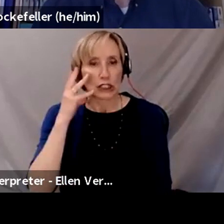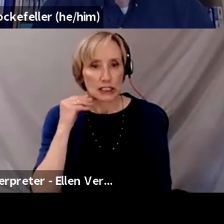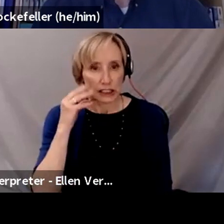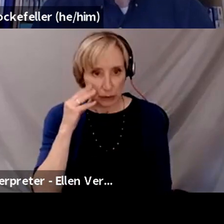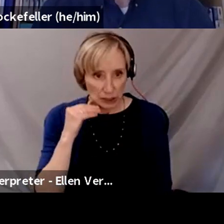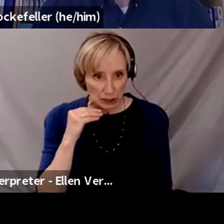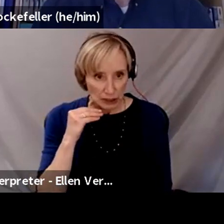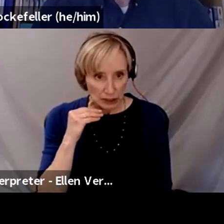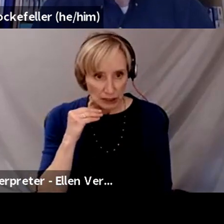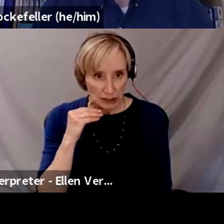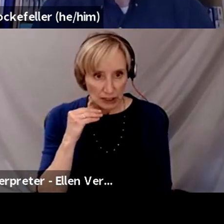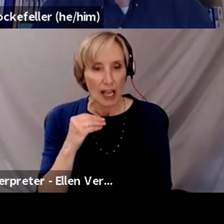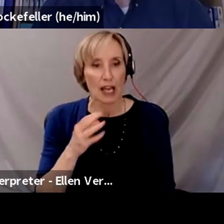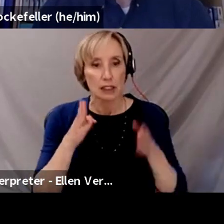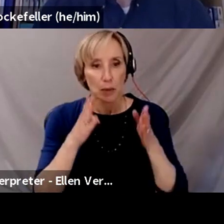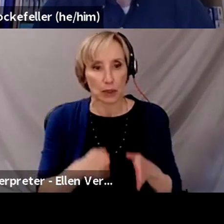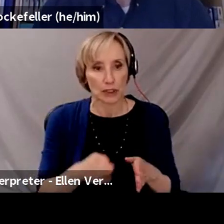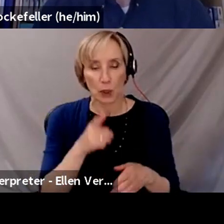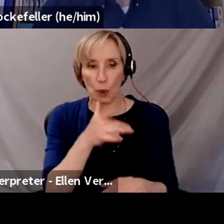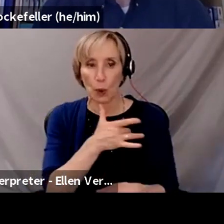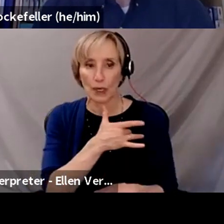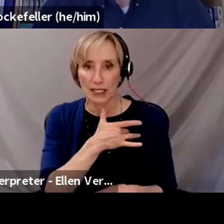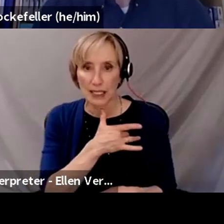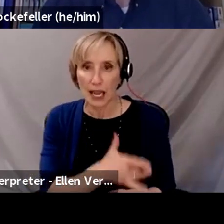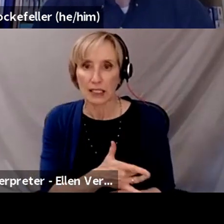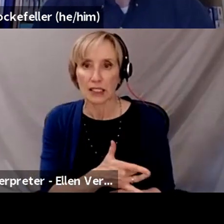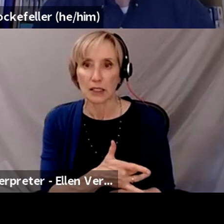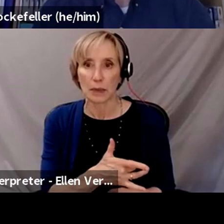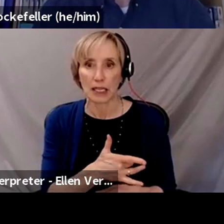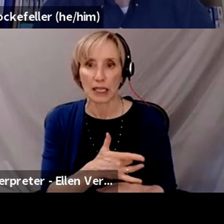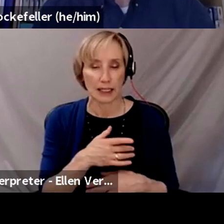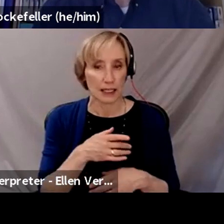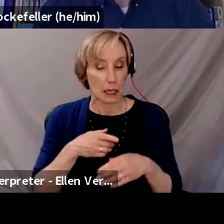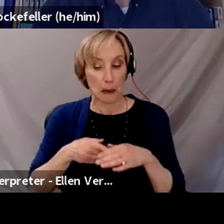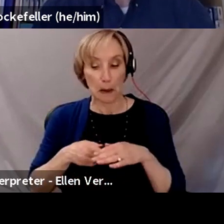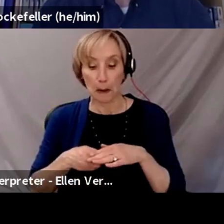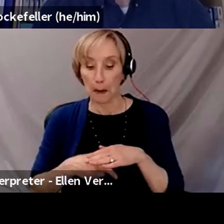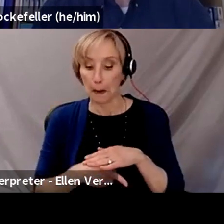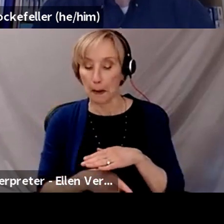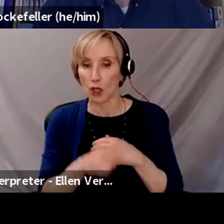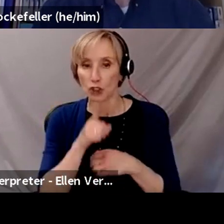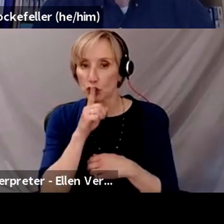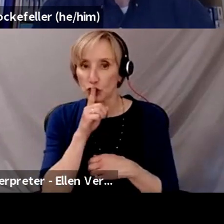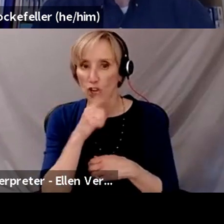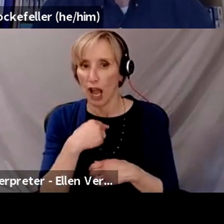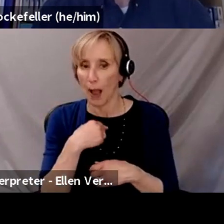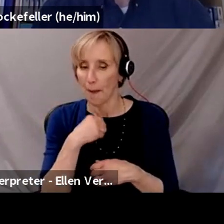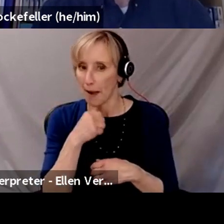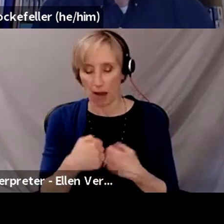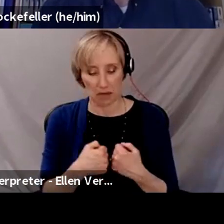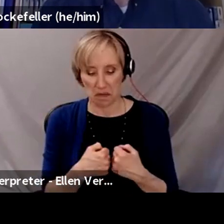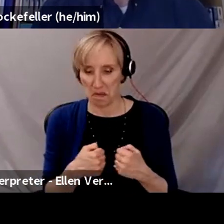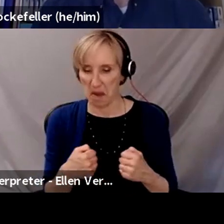stealth or to not disclose my transgender identity to people plays into this.